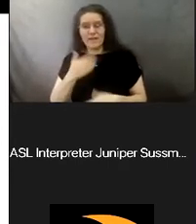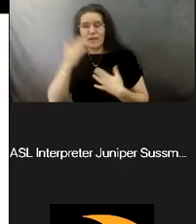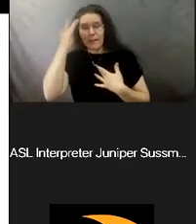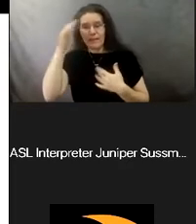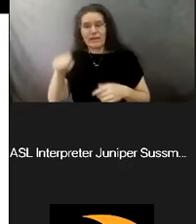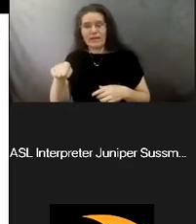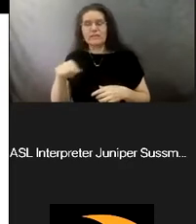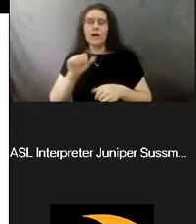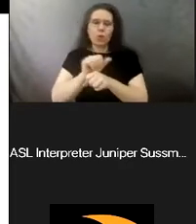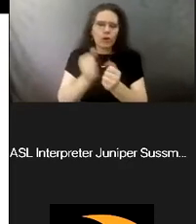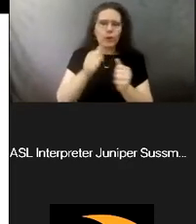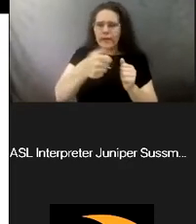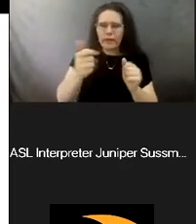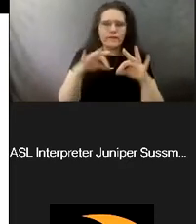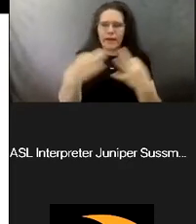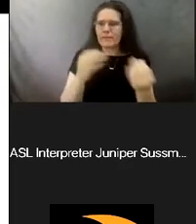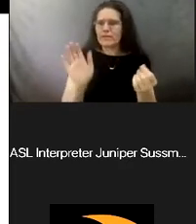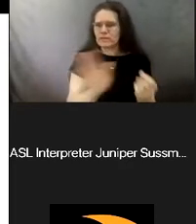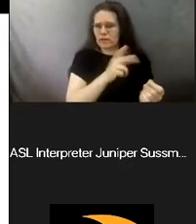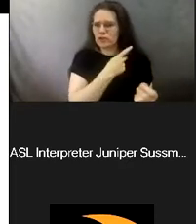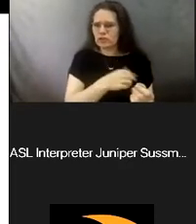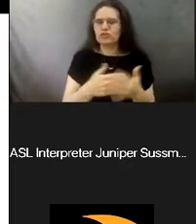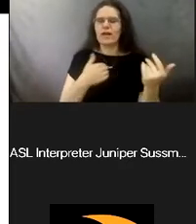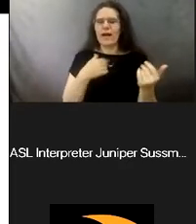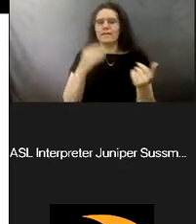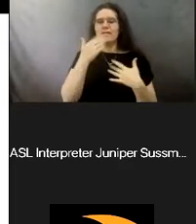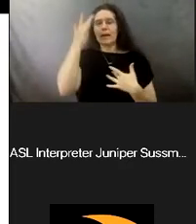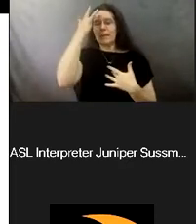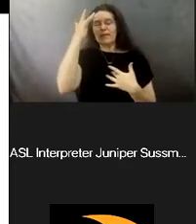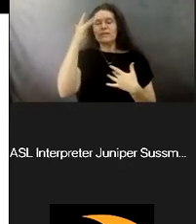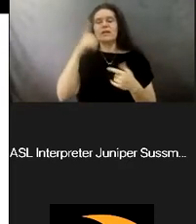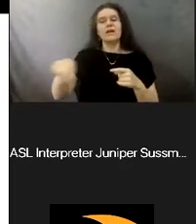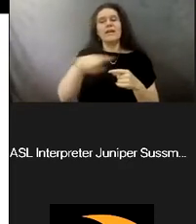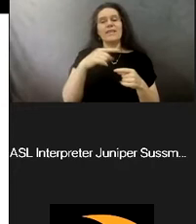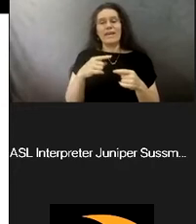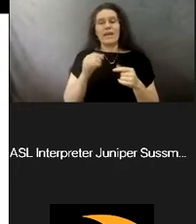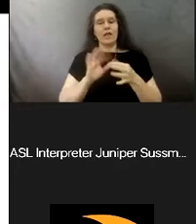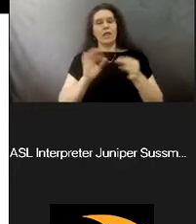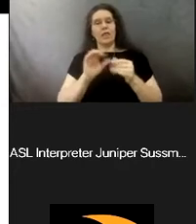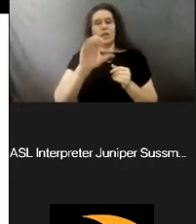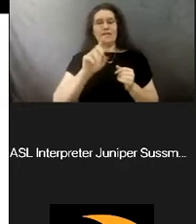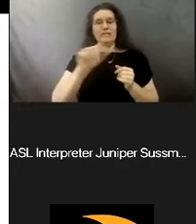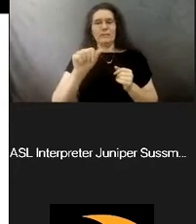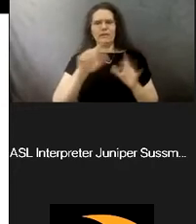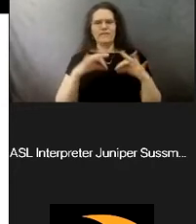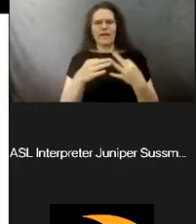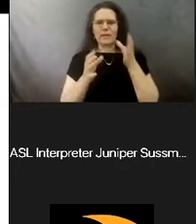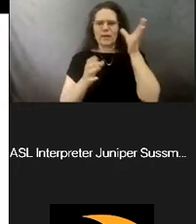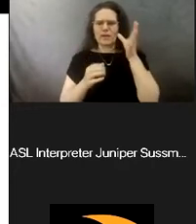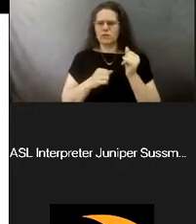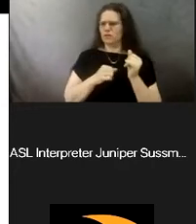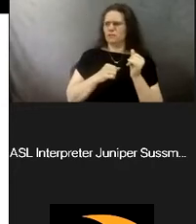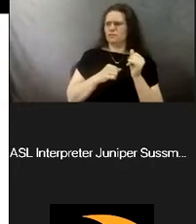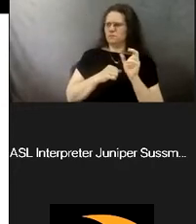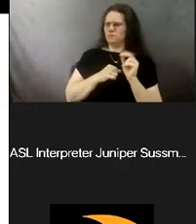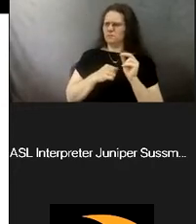with parents who have children with diabetes, hearing the word disability, you can see the cringe and you can see the, no, that's not what he has